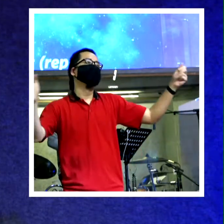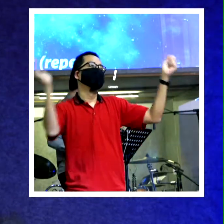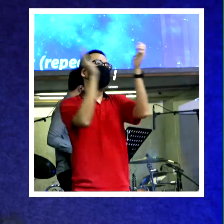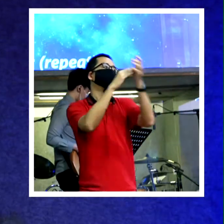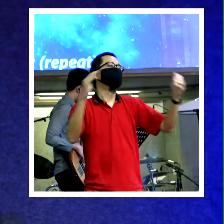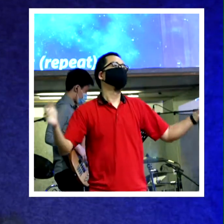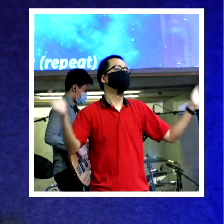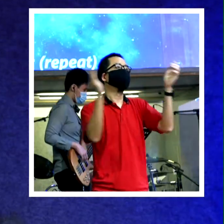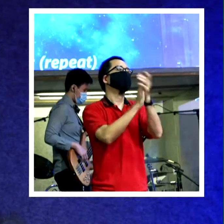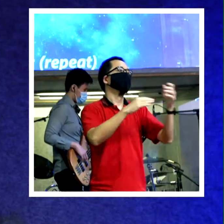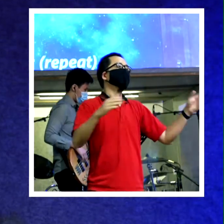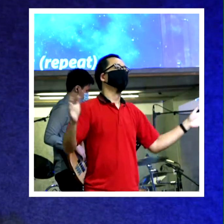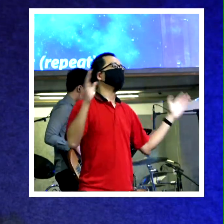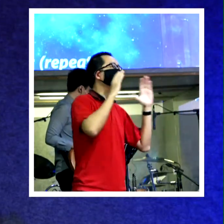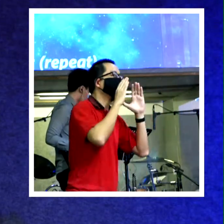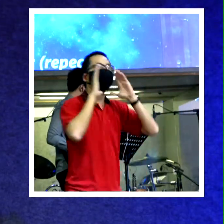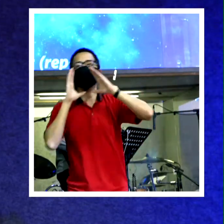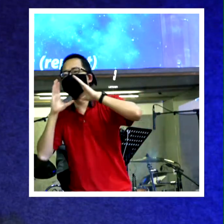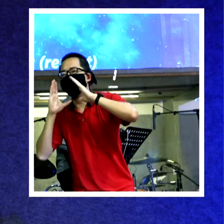Let's declare.